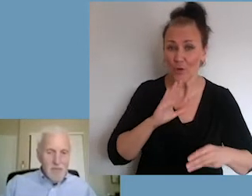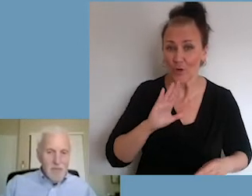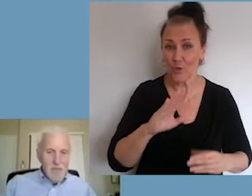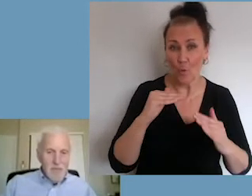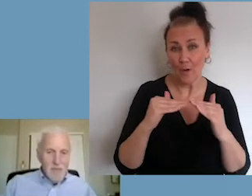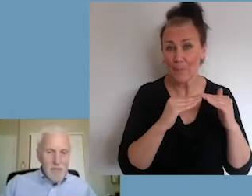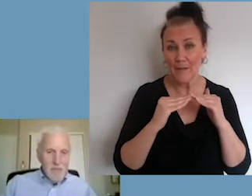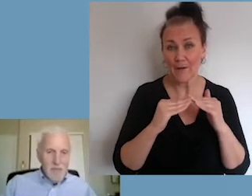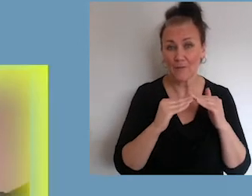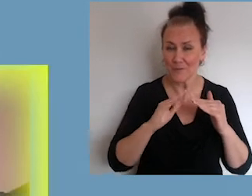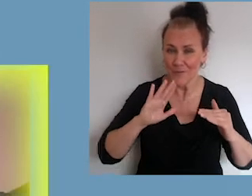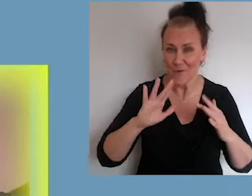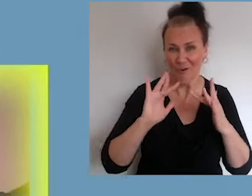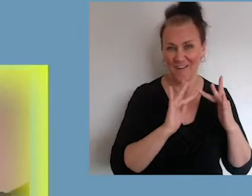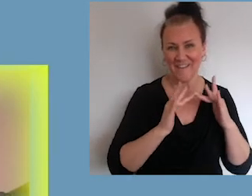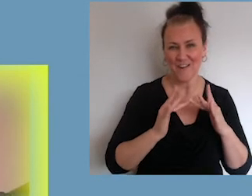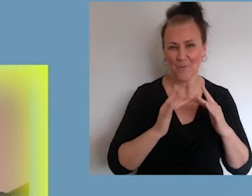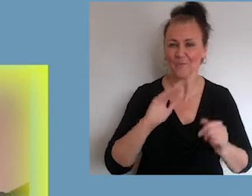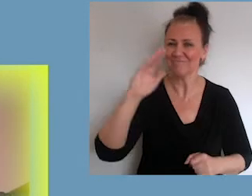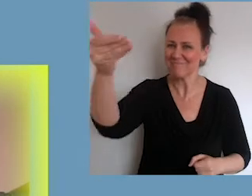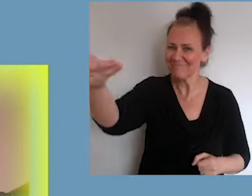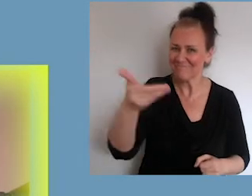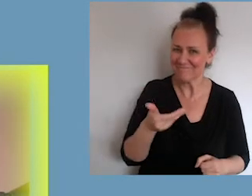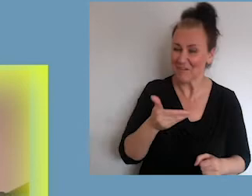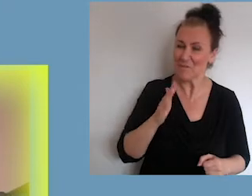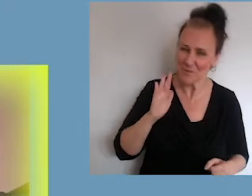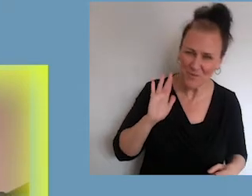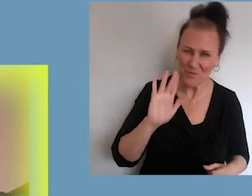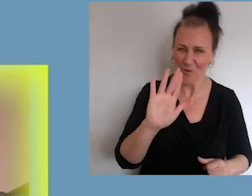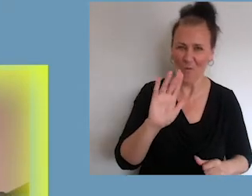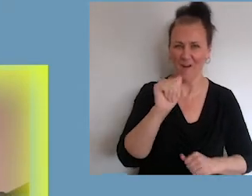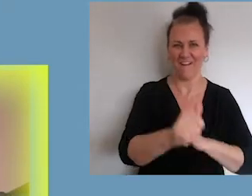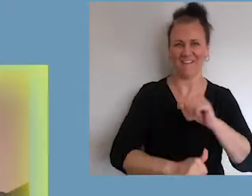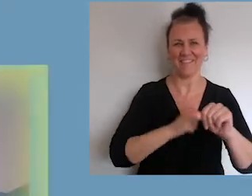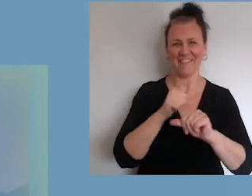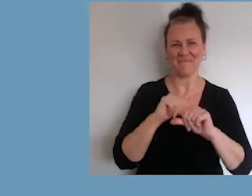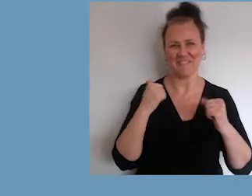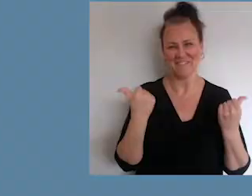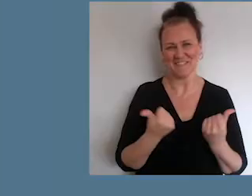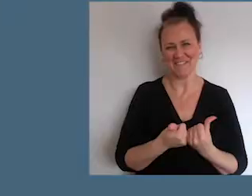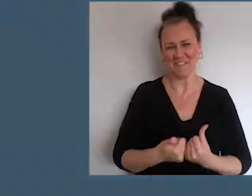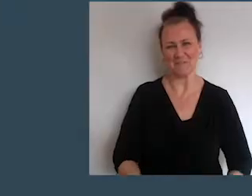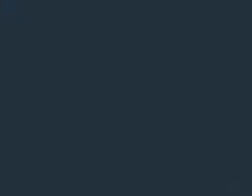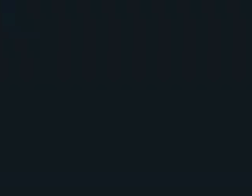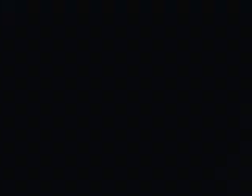network, and we are here for you. Welcome to your Alumni Association.